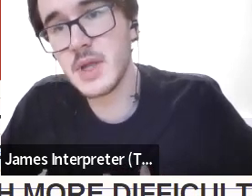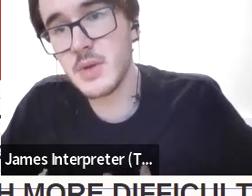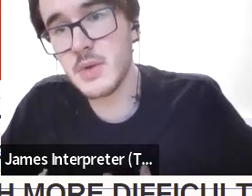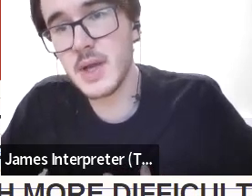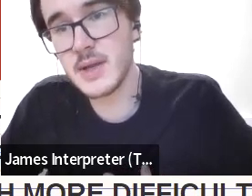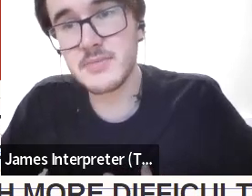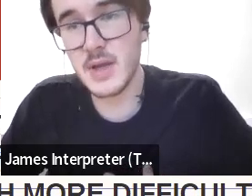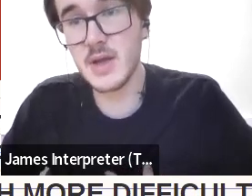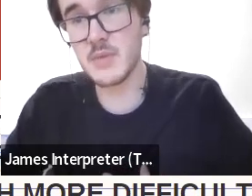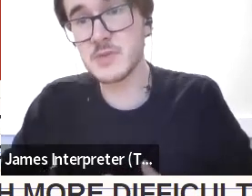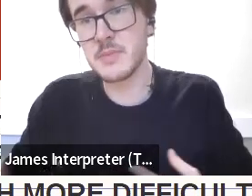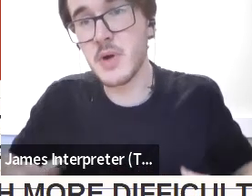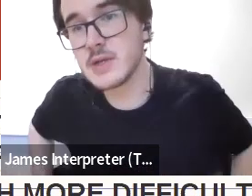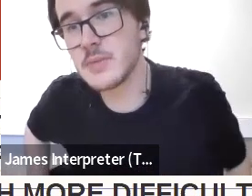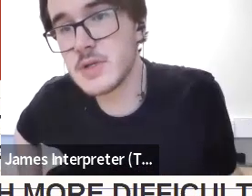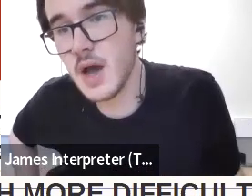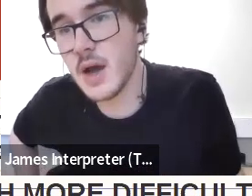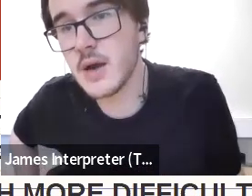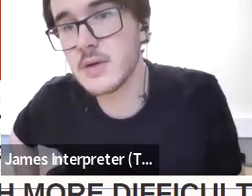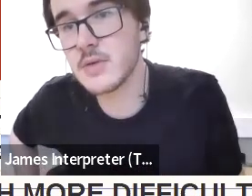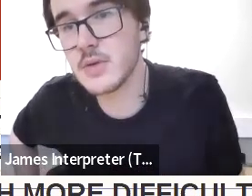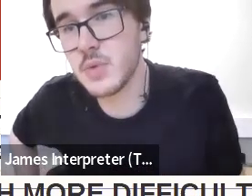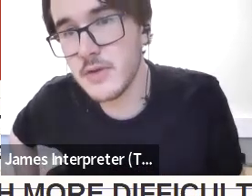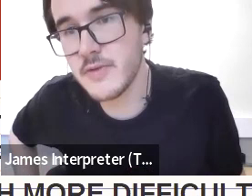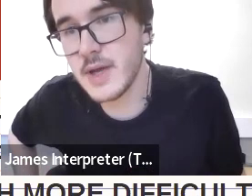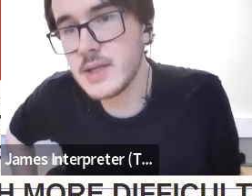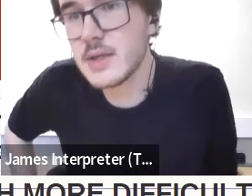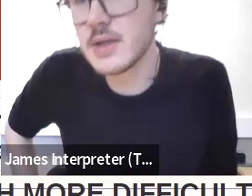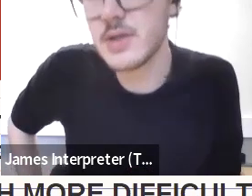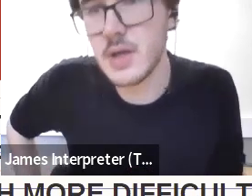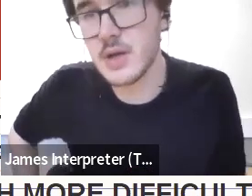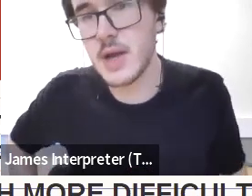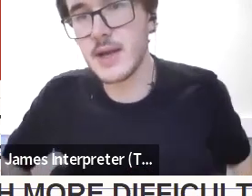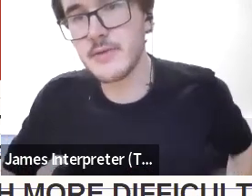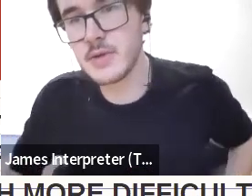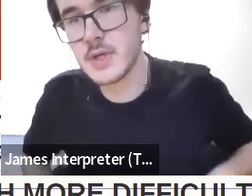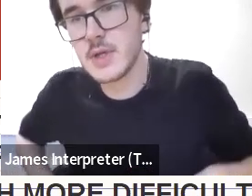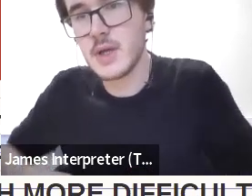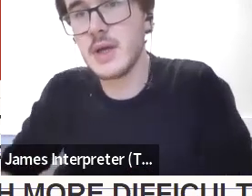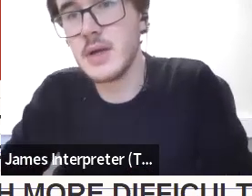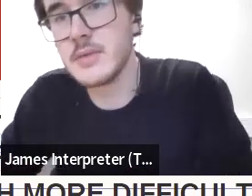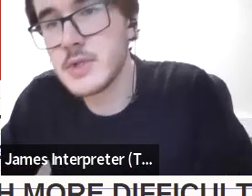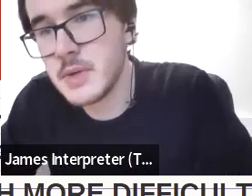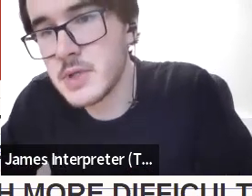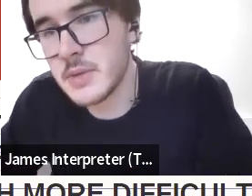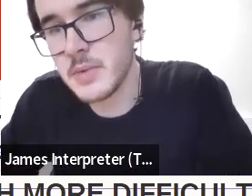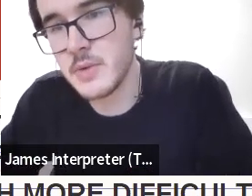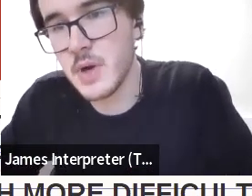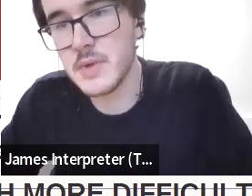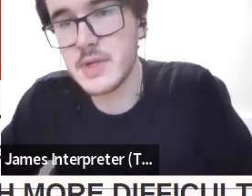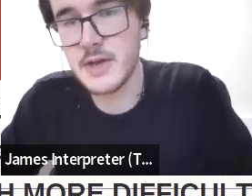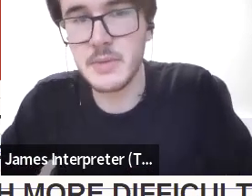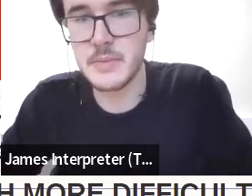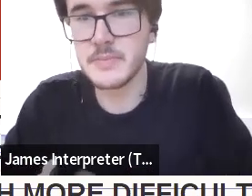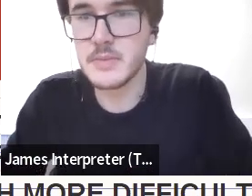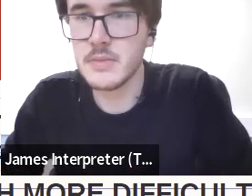Can be quite, it must be important that interpreters are qualified to a correct level to be able to appropriately work